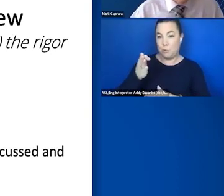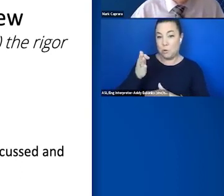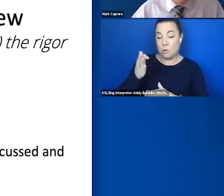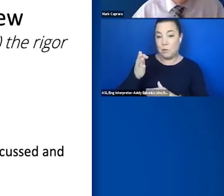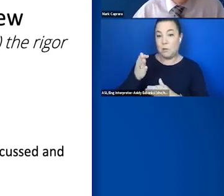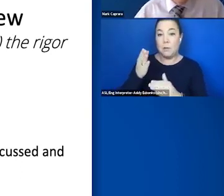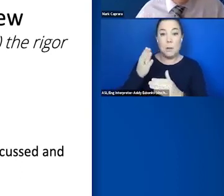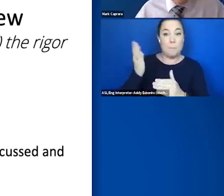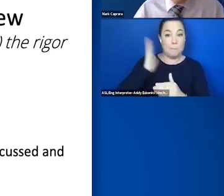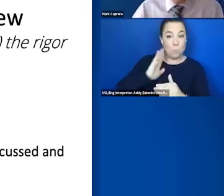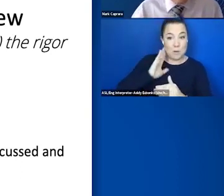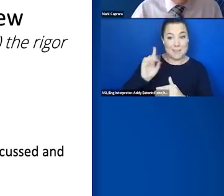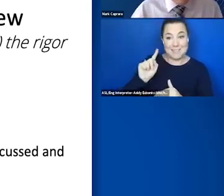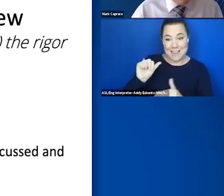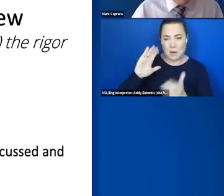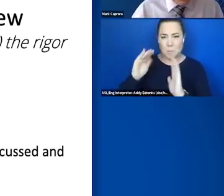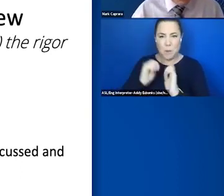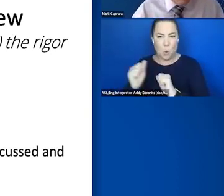feedback.